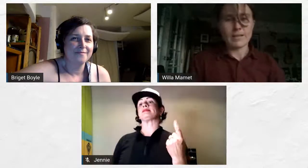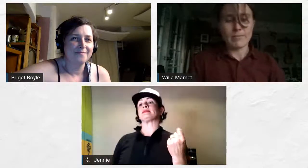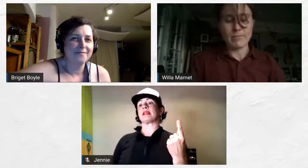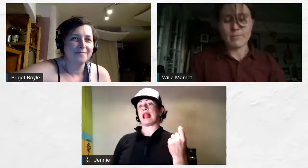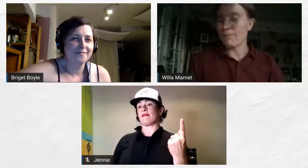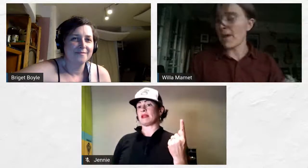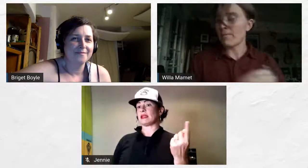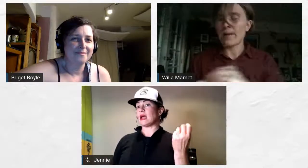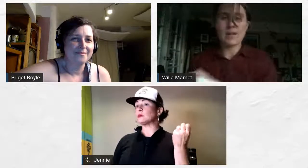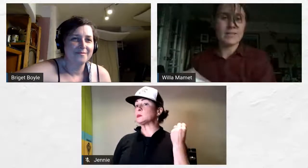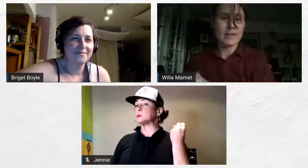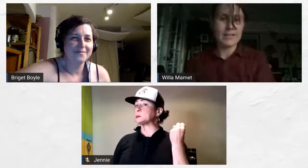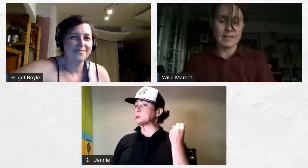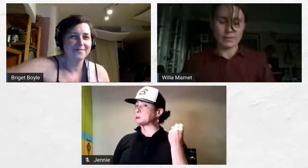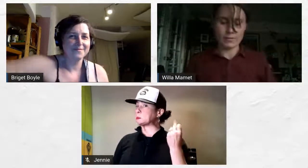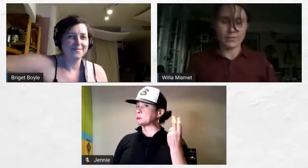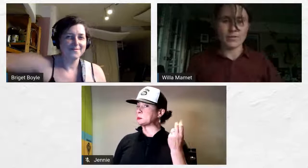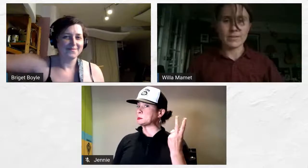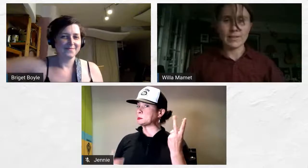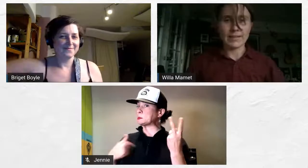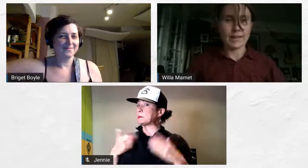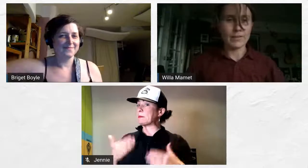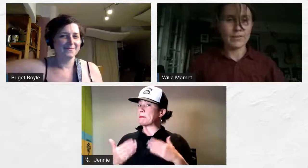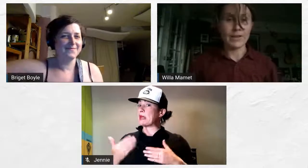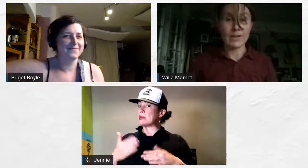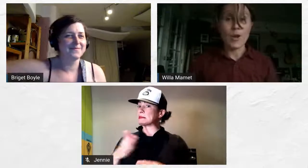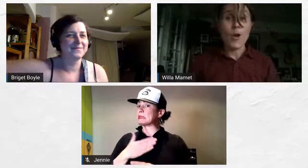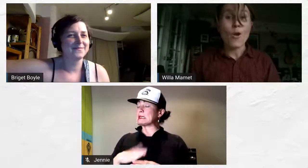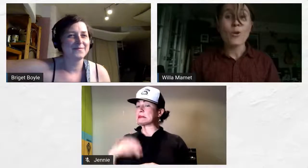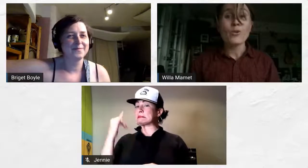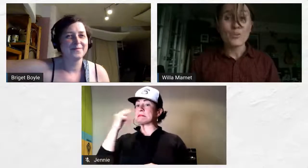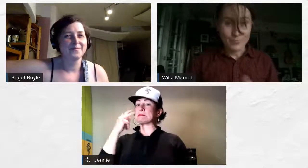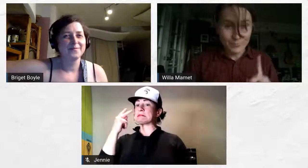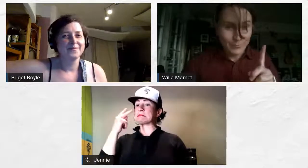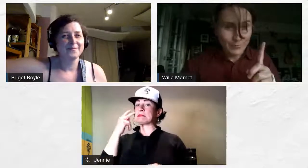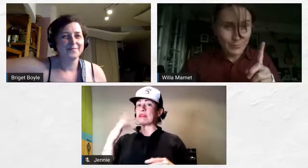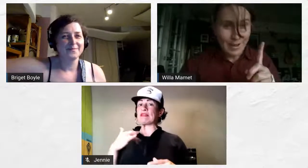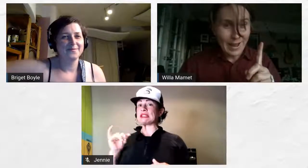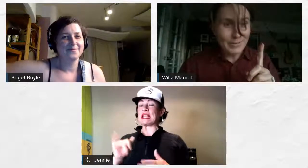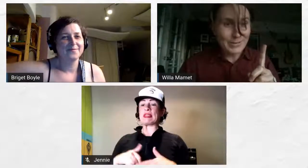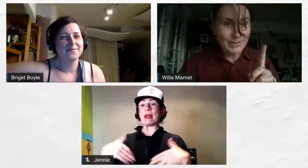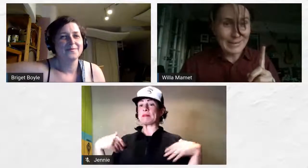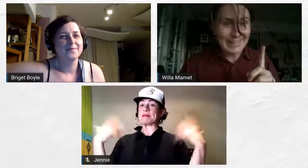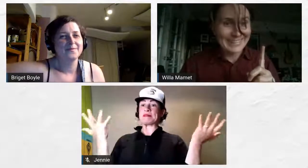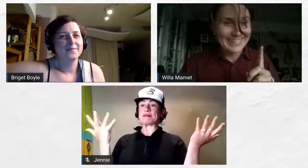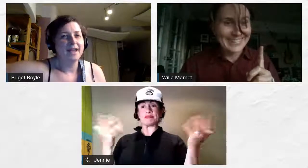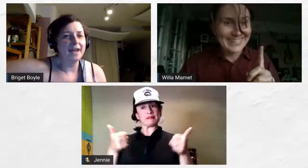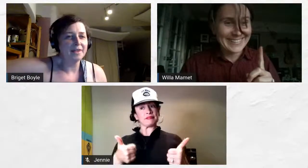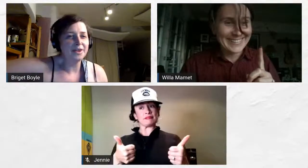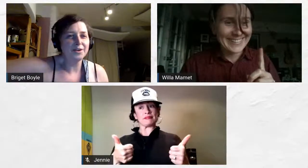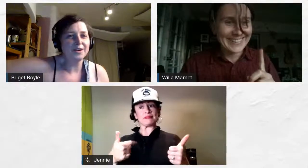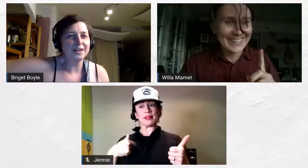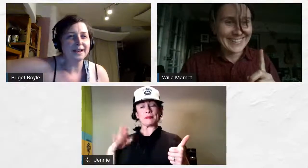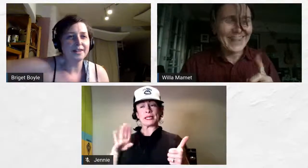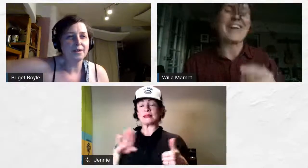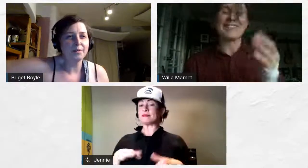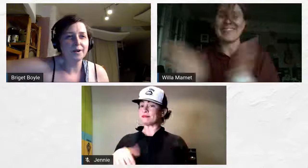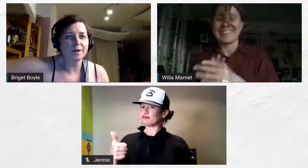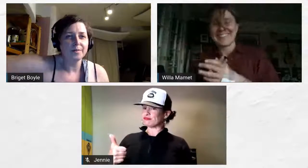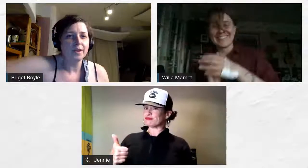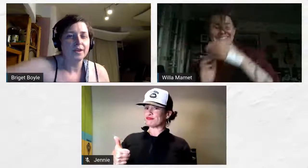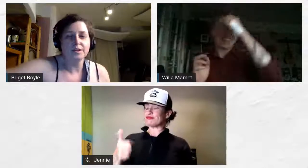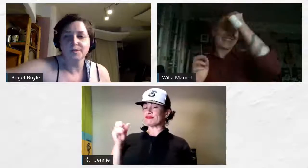And I may or may not sing us out if it feels like that kind of evening. How am I doing, B? I think you're good.